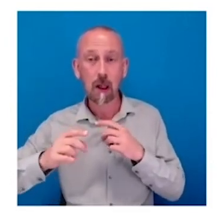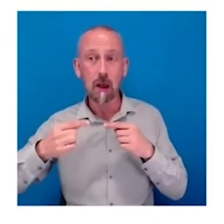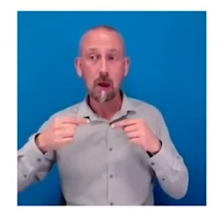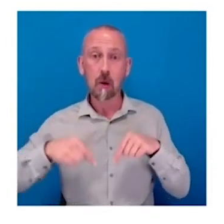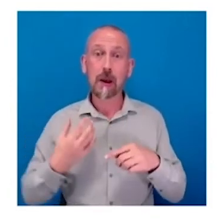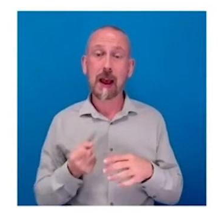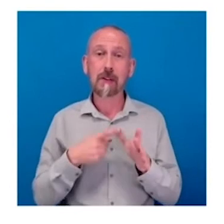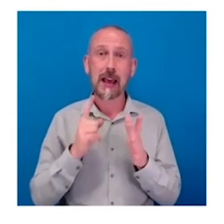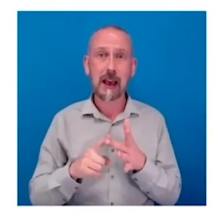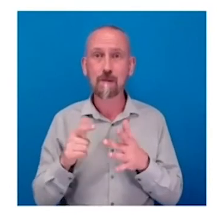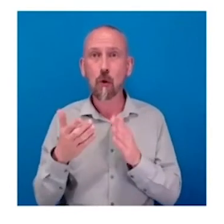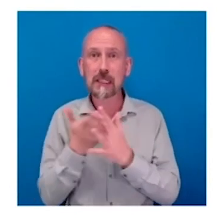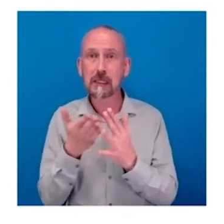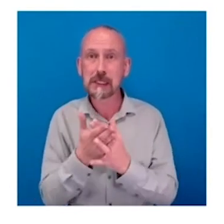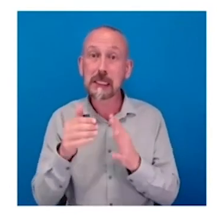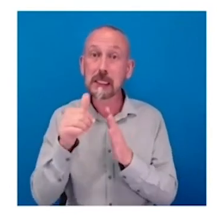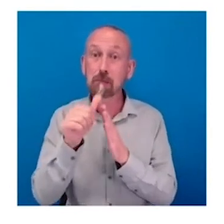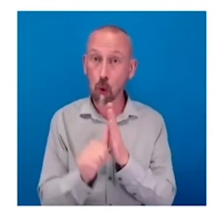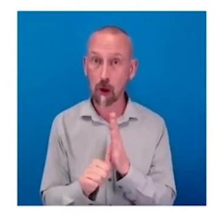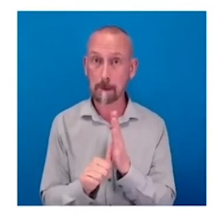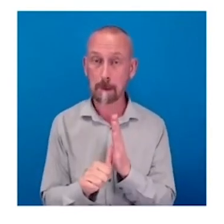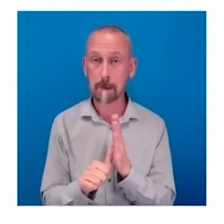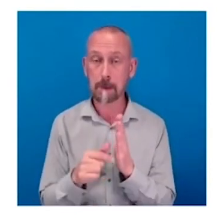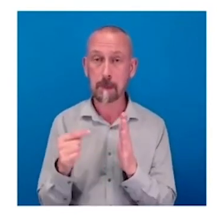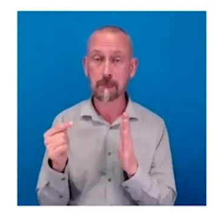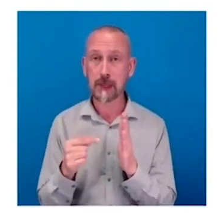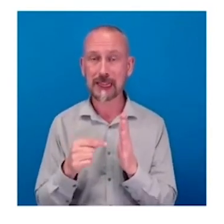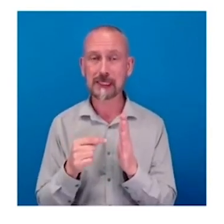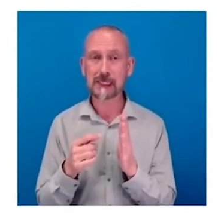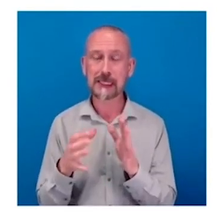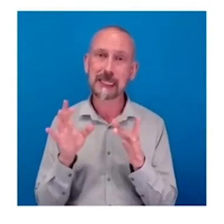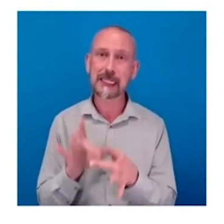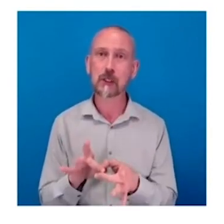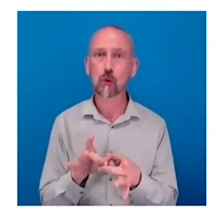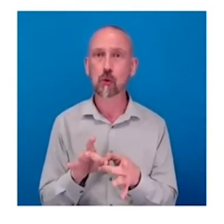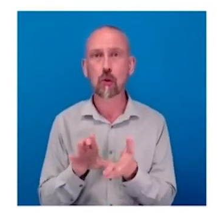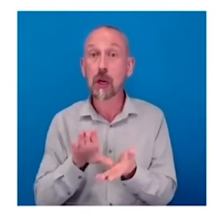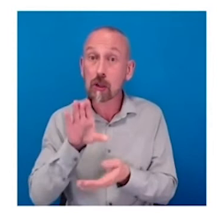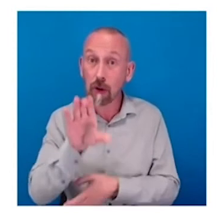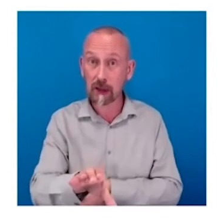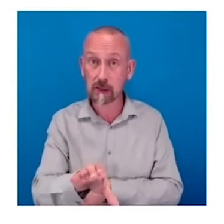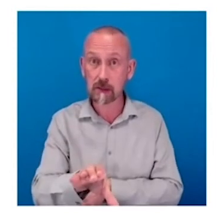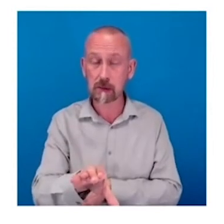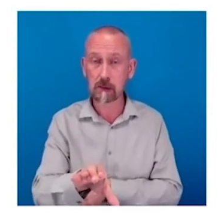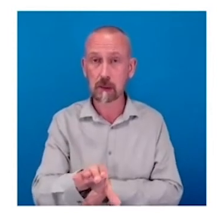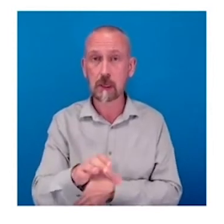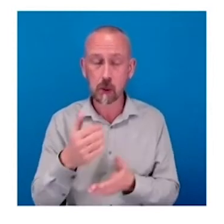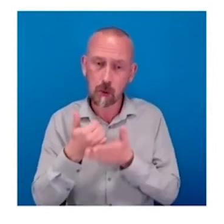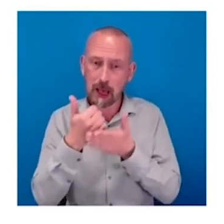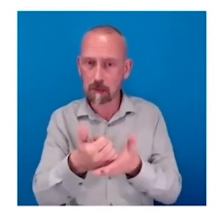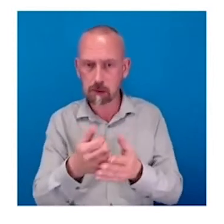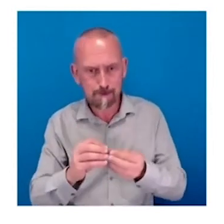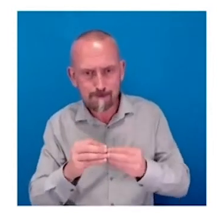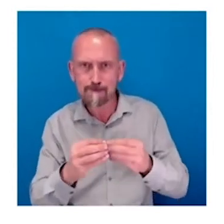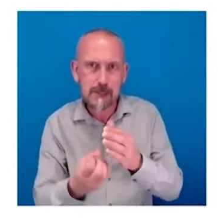accessibility program that is about offering grants to help innovators to develop these things. And the next one,